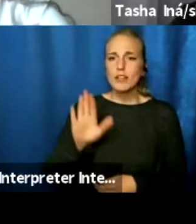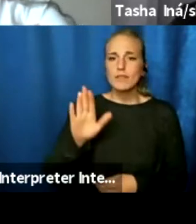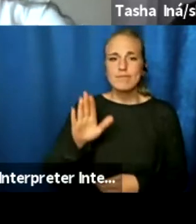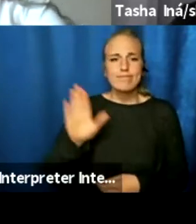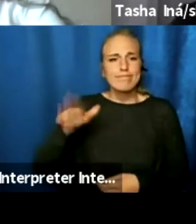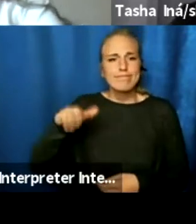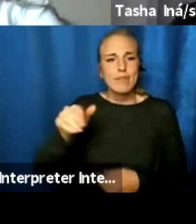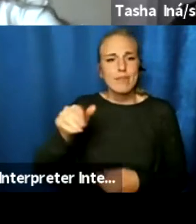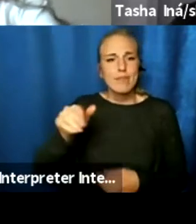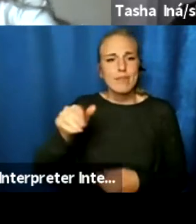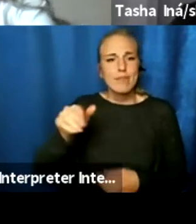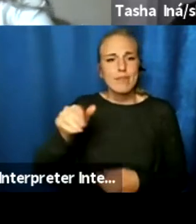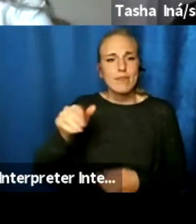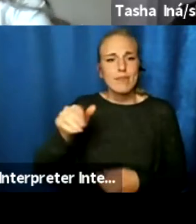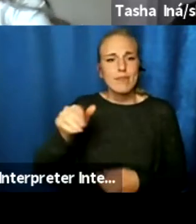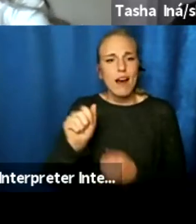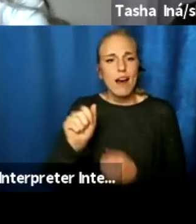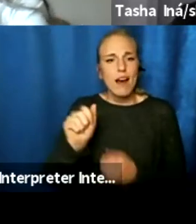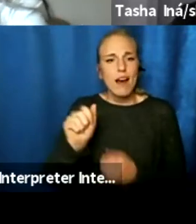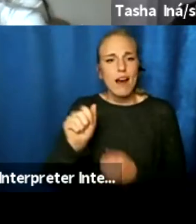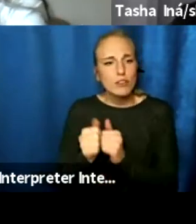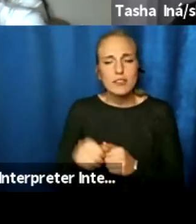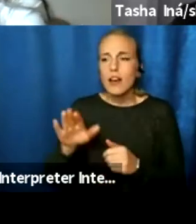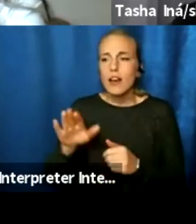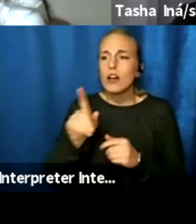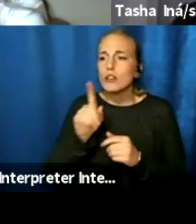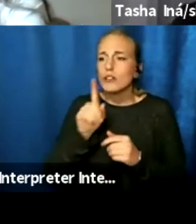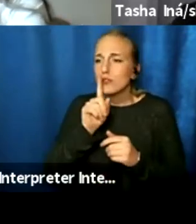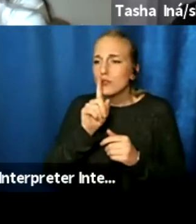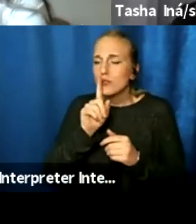attention to say, shh, baby's sleeping?